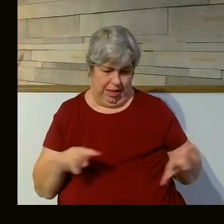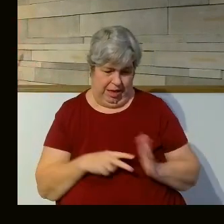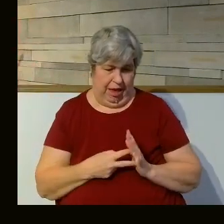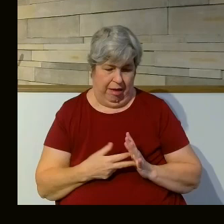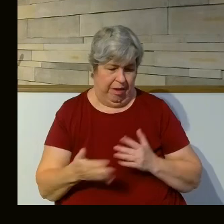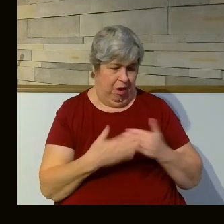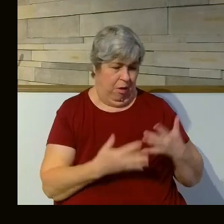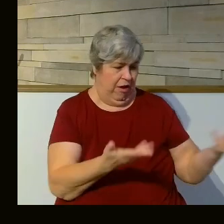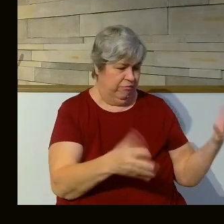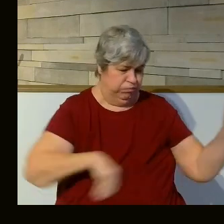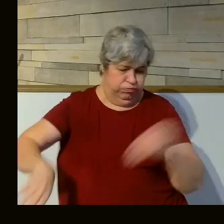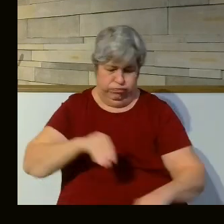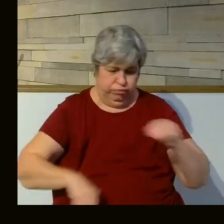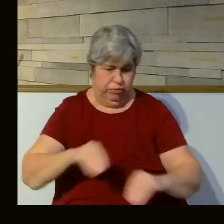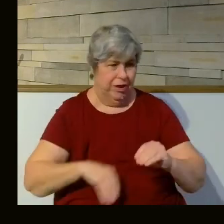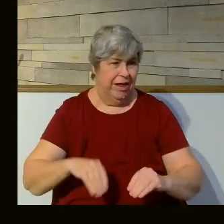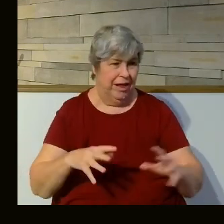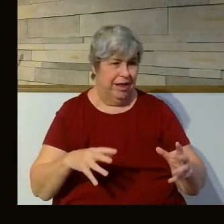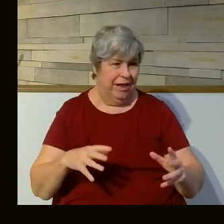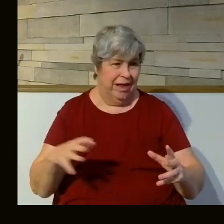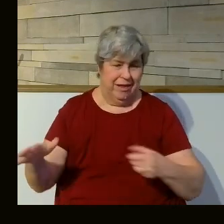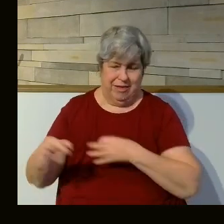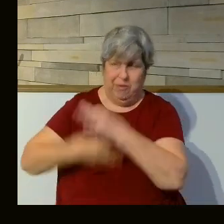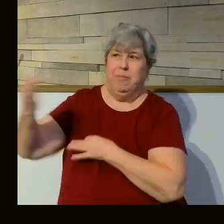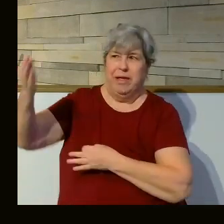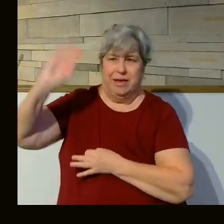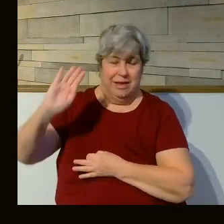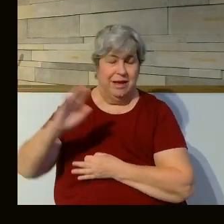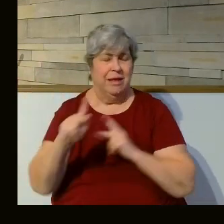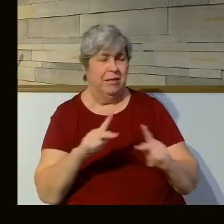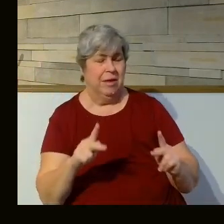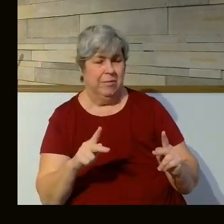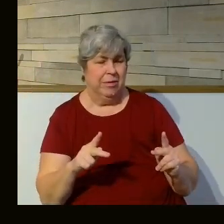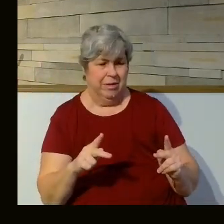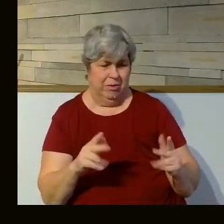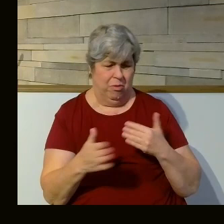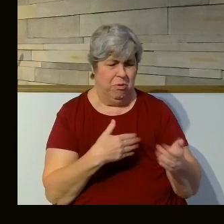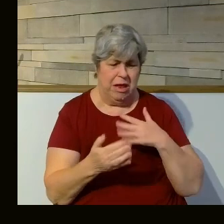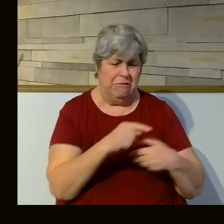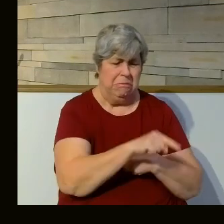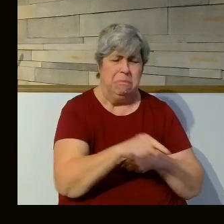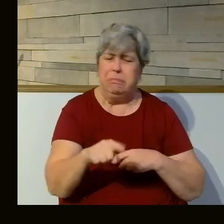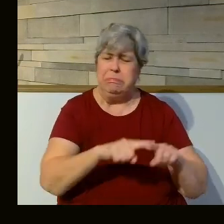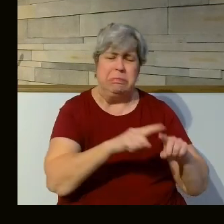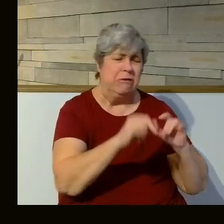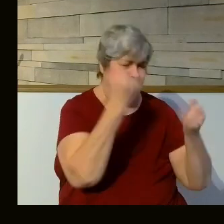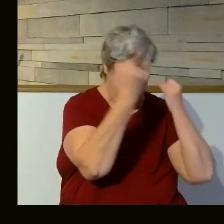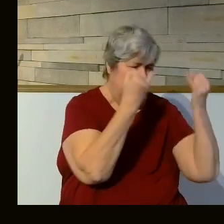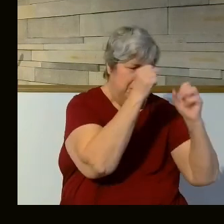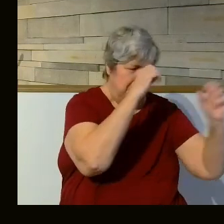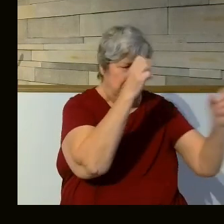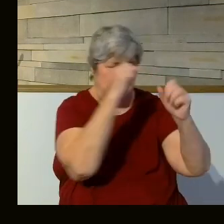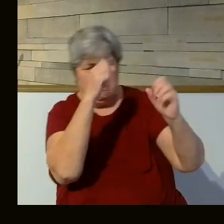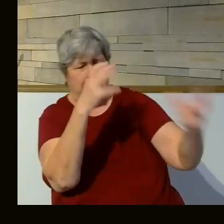can now fill in the place of God, and that is what people do. They fill all sorts of ideas into their minds,